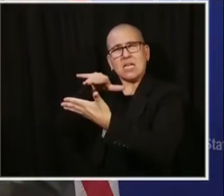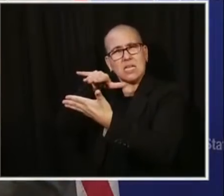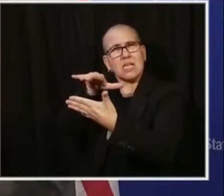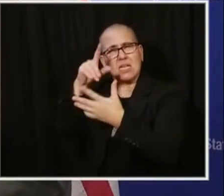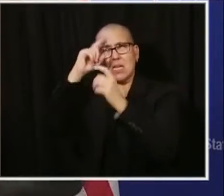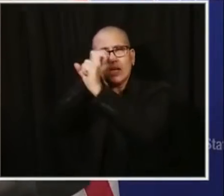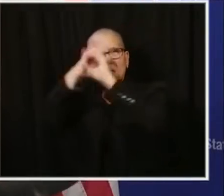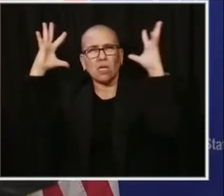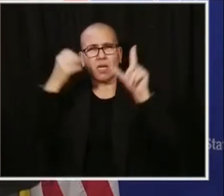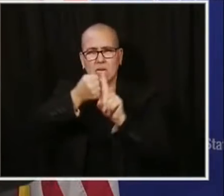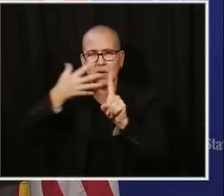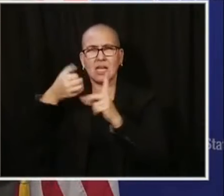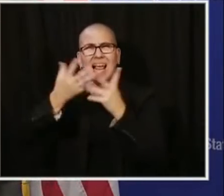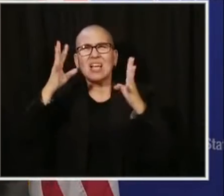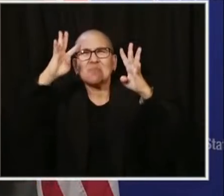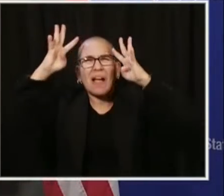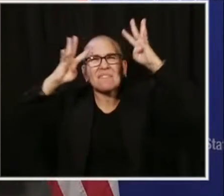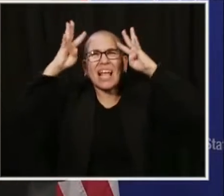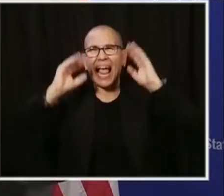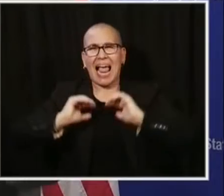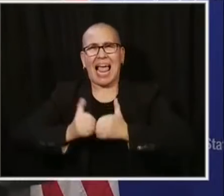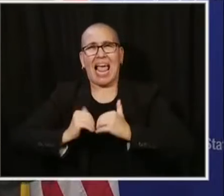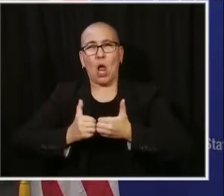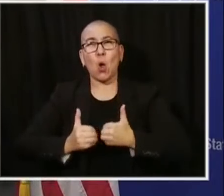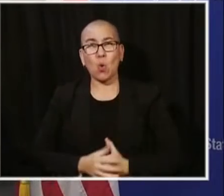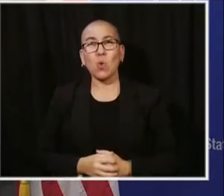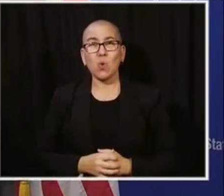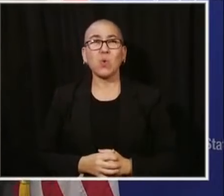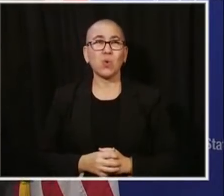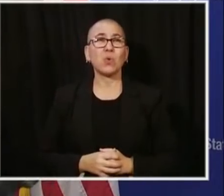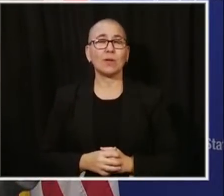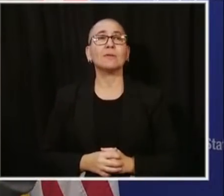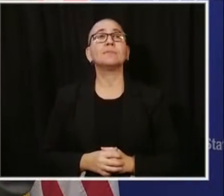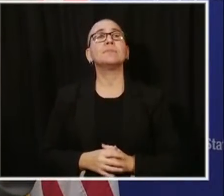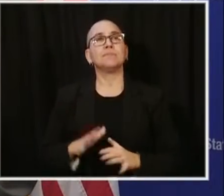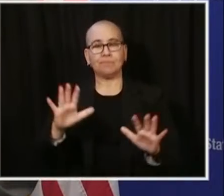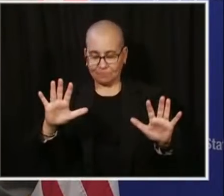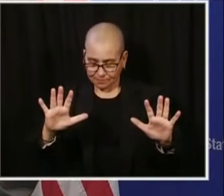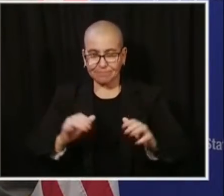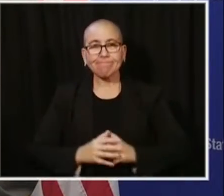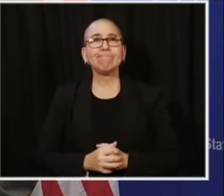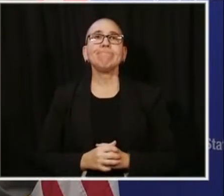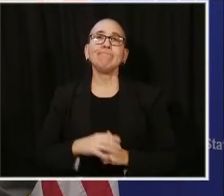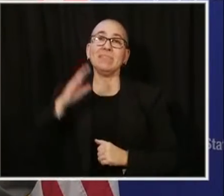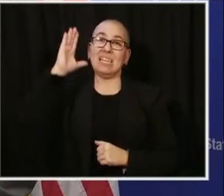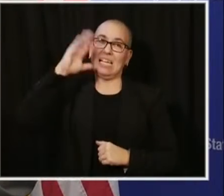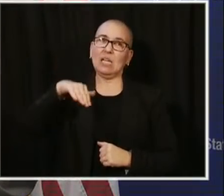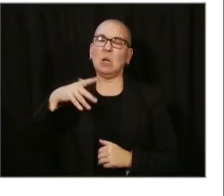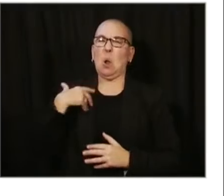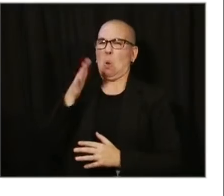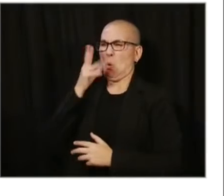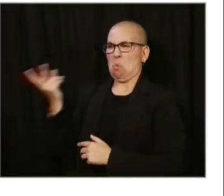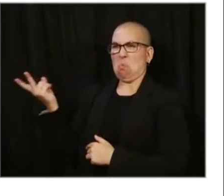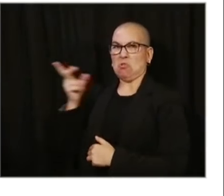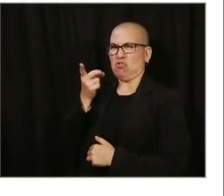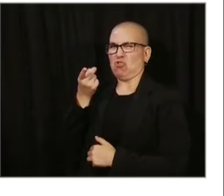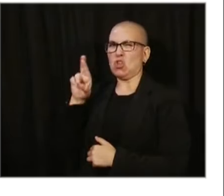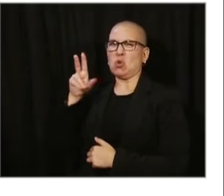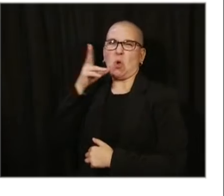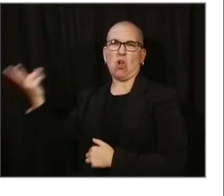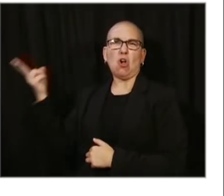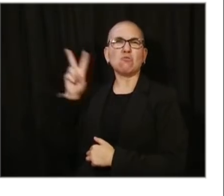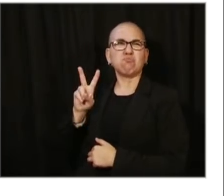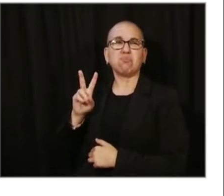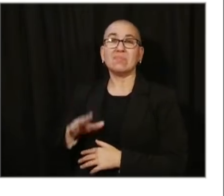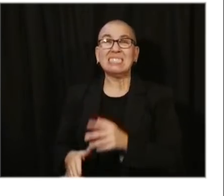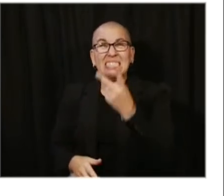it. And here's where it's coming from. And this is just, and I would let the health experts have spent a lot of time with me. This is a very